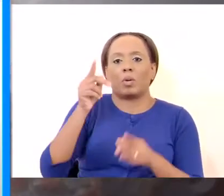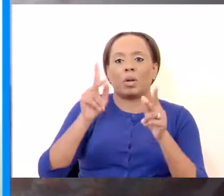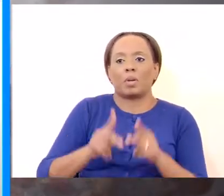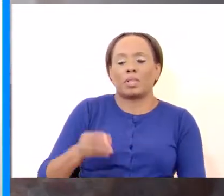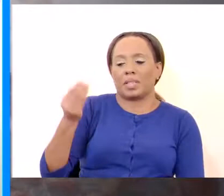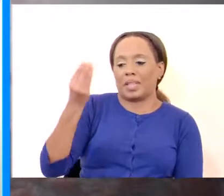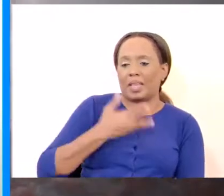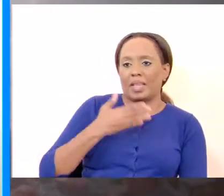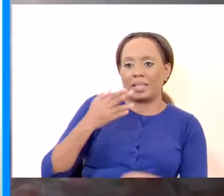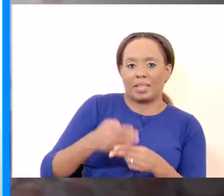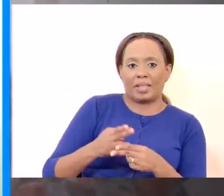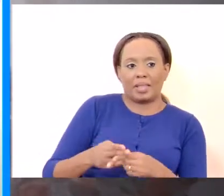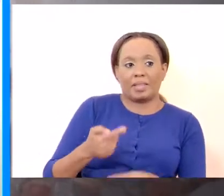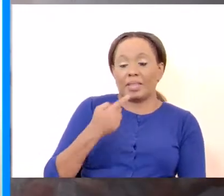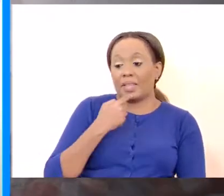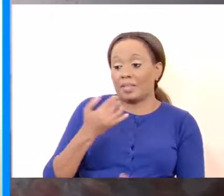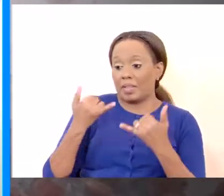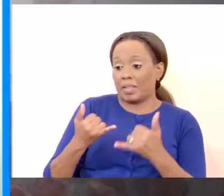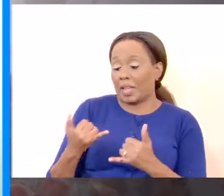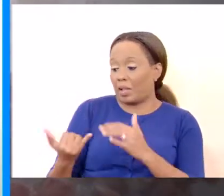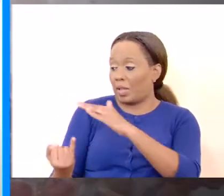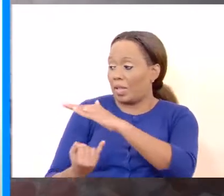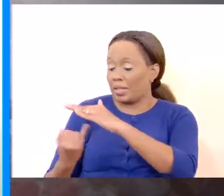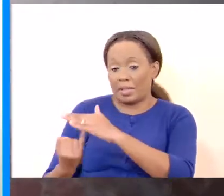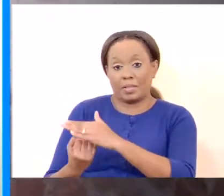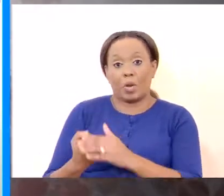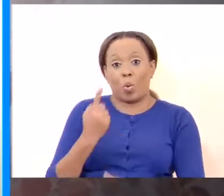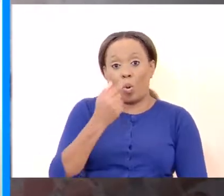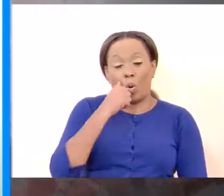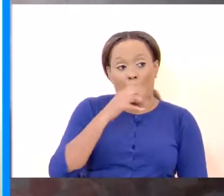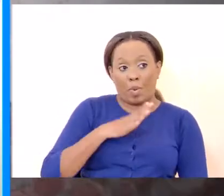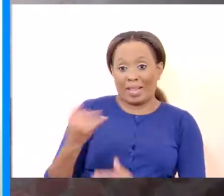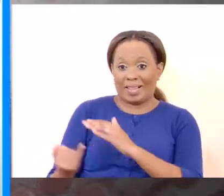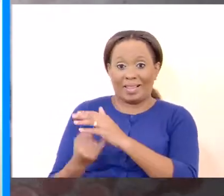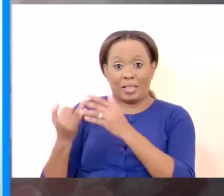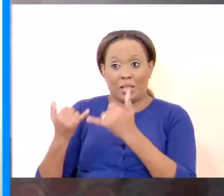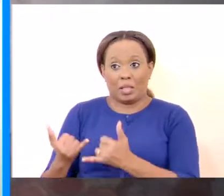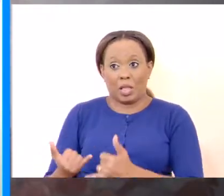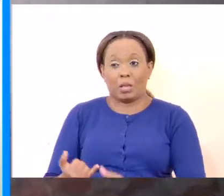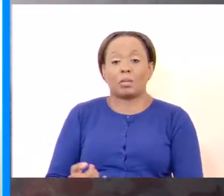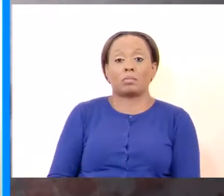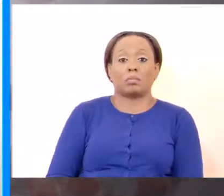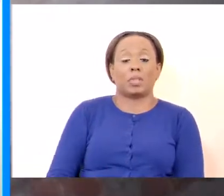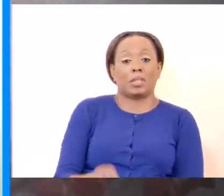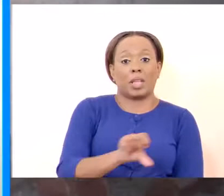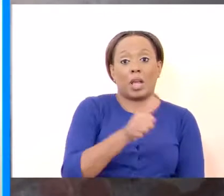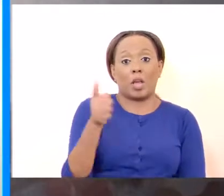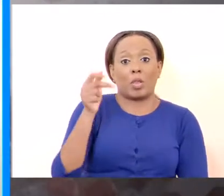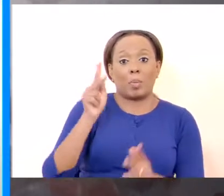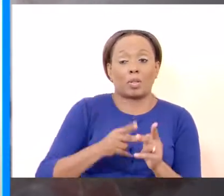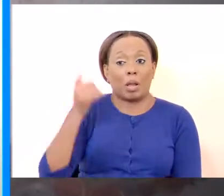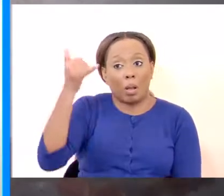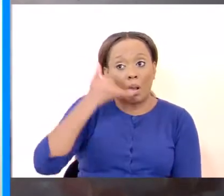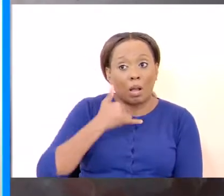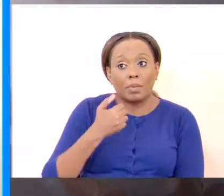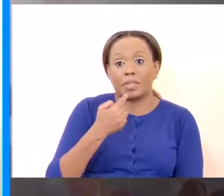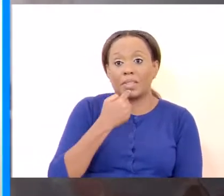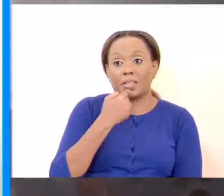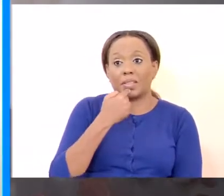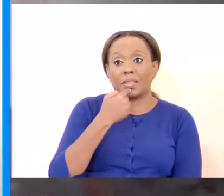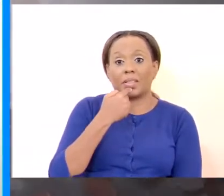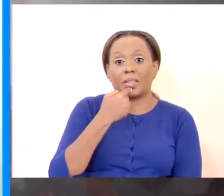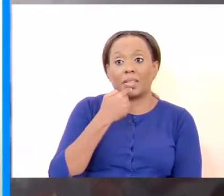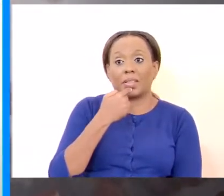says she's presently in isolation at Harrison Point, and the list is real. The other person who called said they